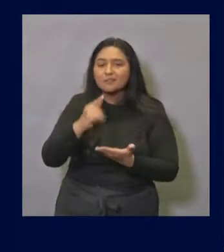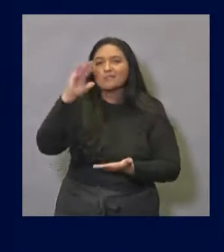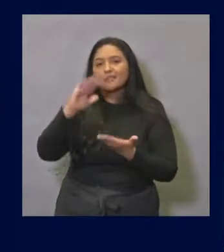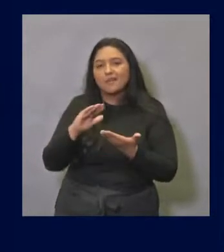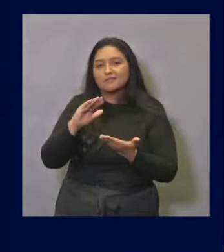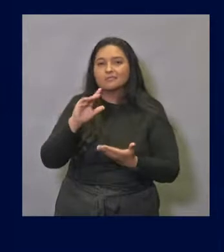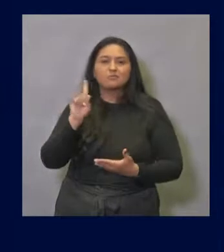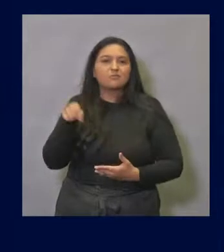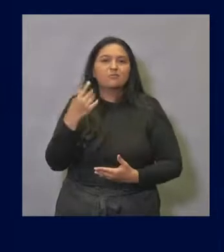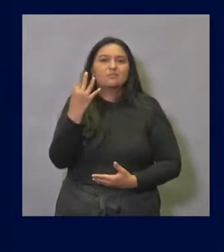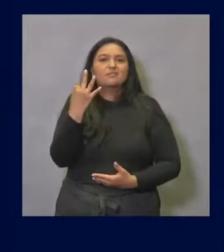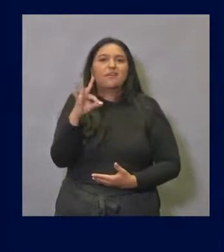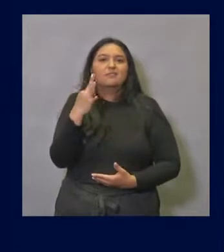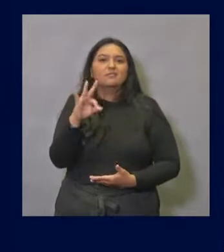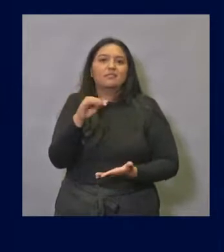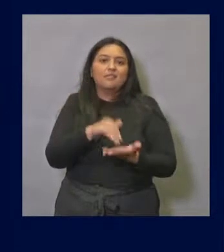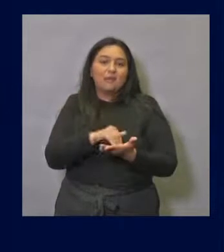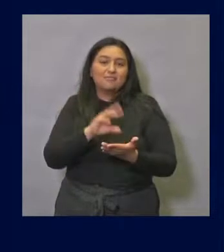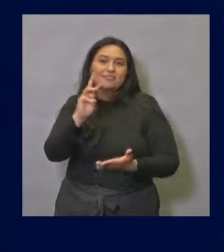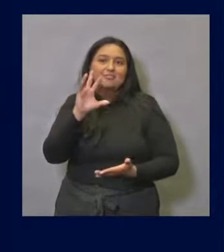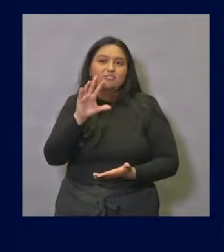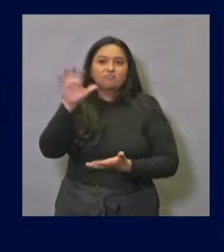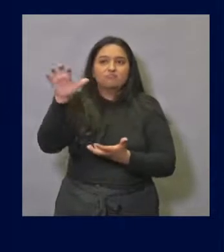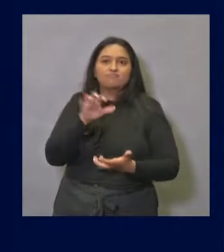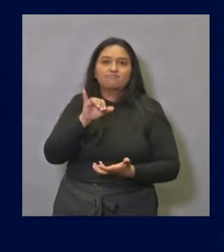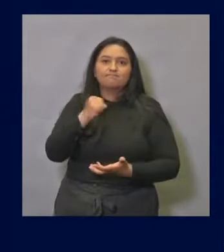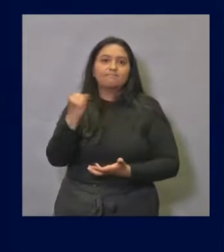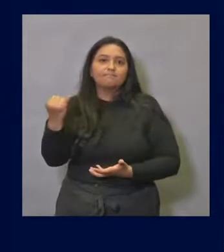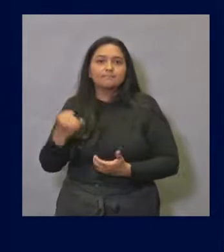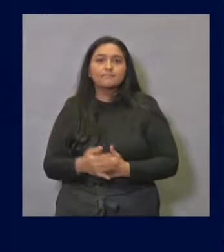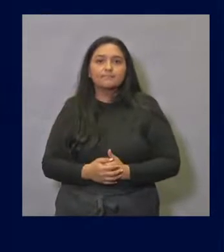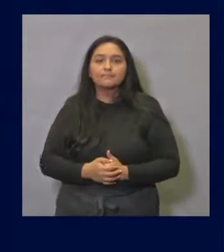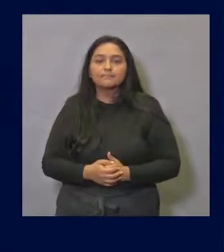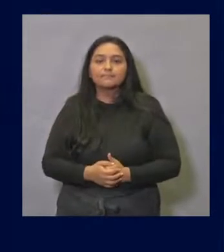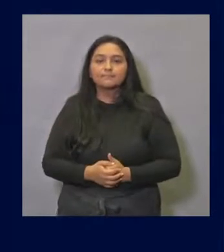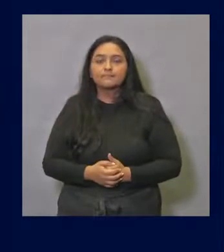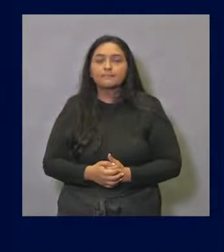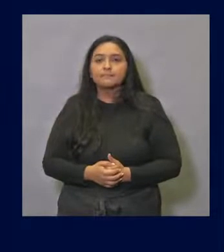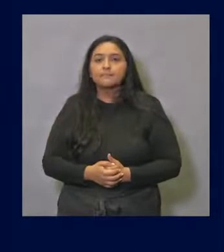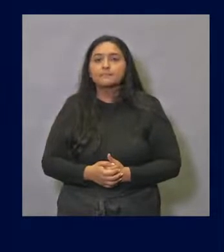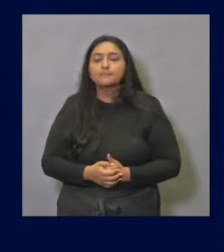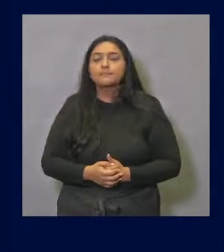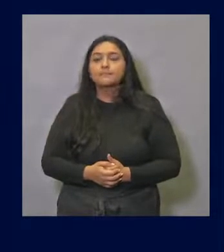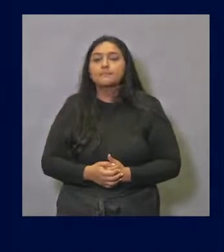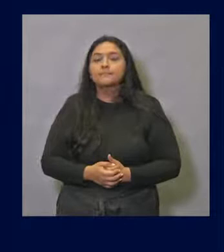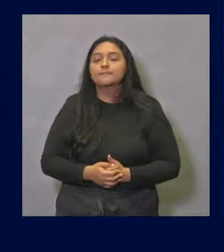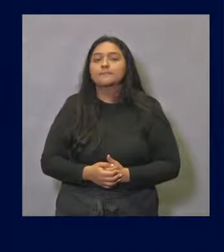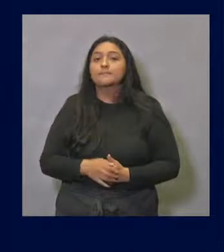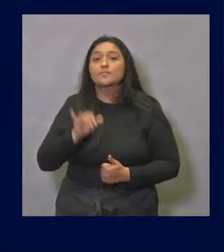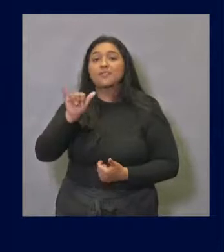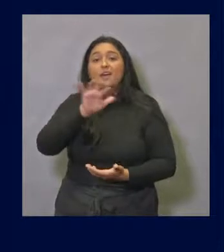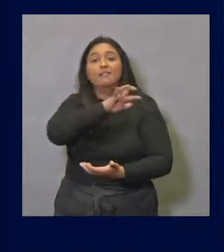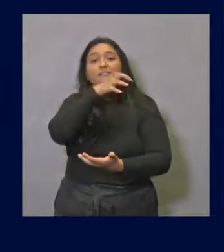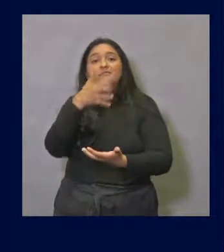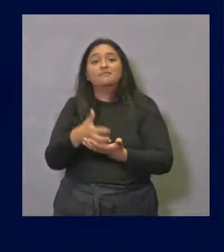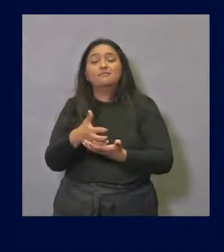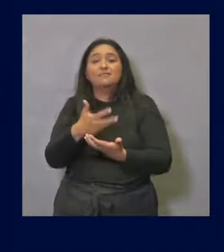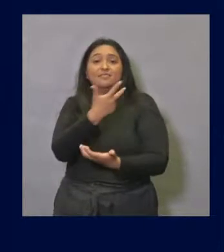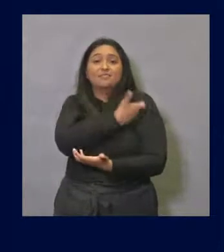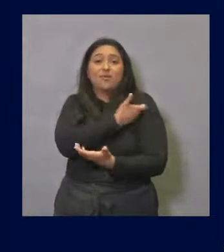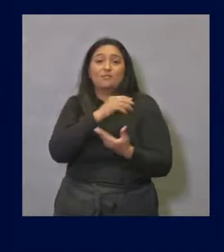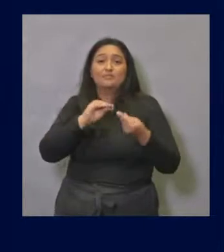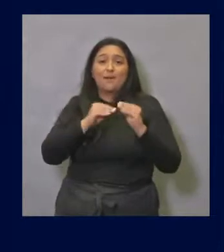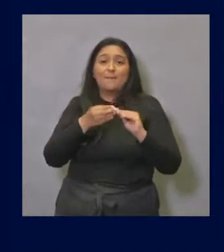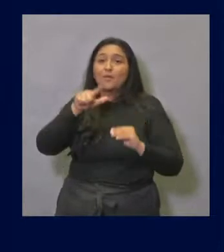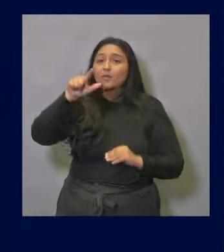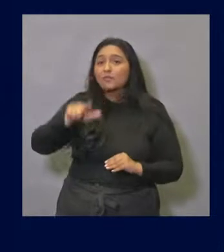only 19,600 Johnson & Johnson doses. Although the number of doses we're receiving is low, I do want to